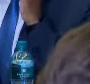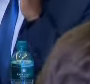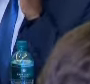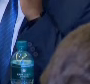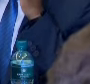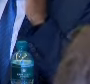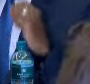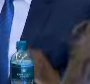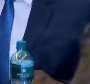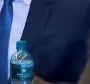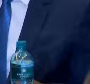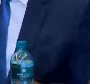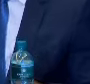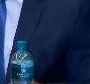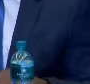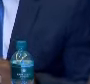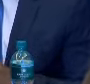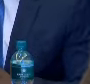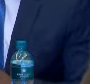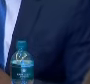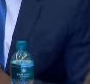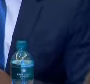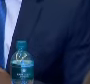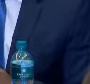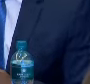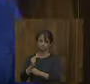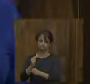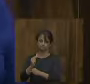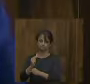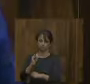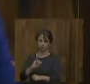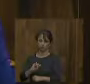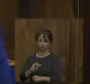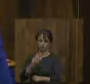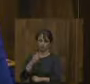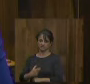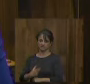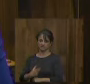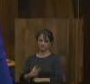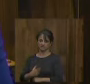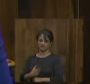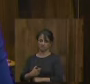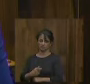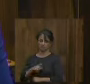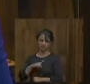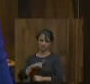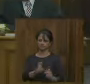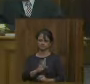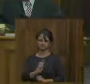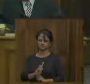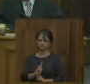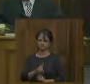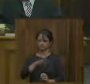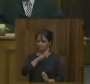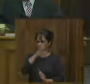basis. We've just seen it with a housing issue in Tafelberg here, now so-called land that's going to be made available, but it's not